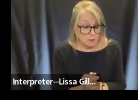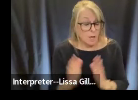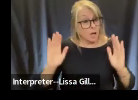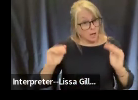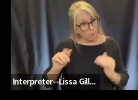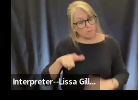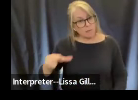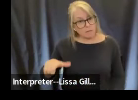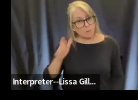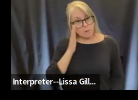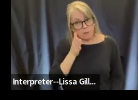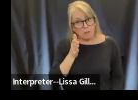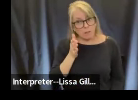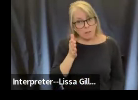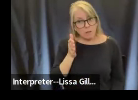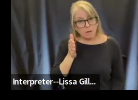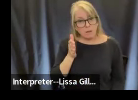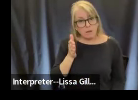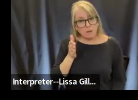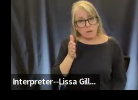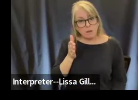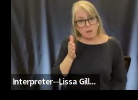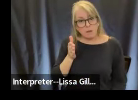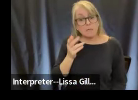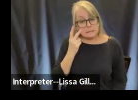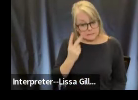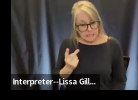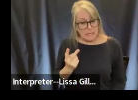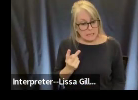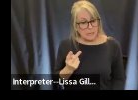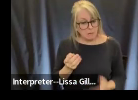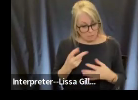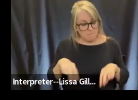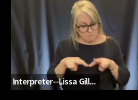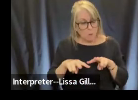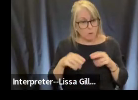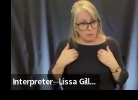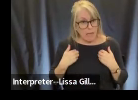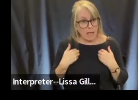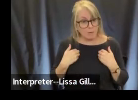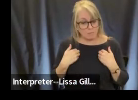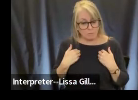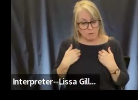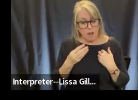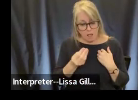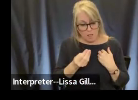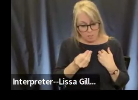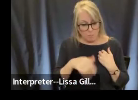that landlord would not only see the value of having their property brought up